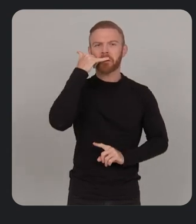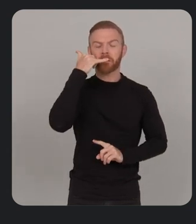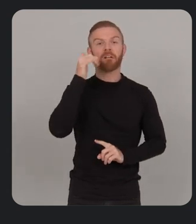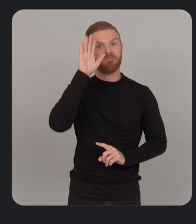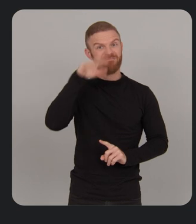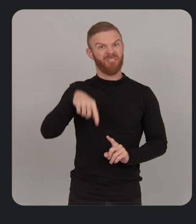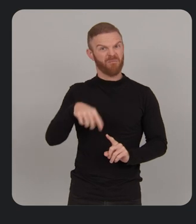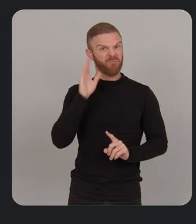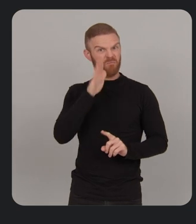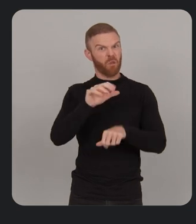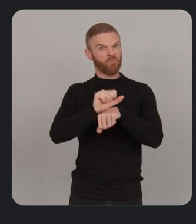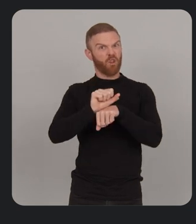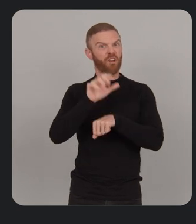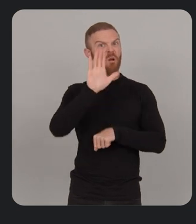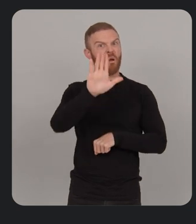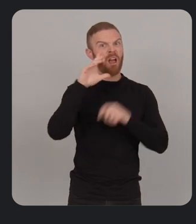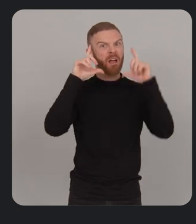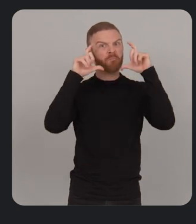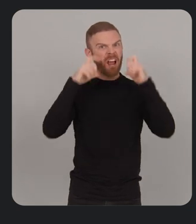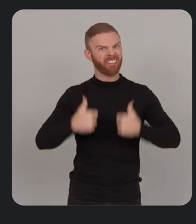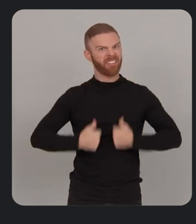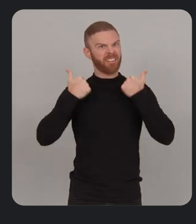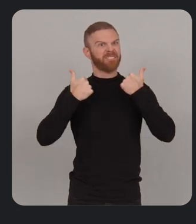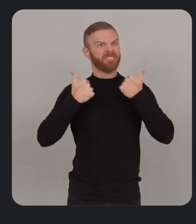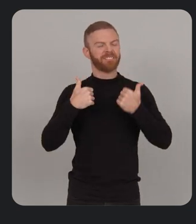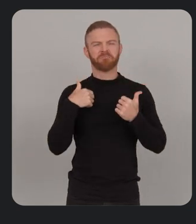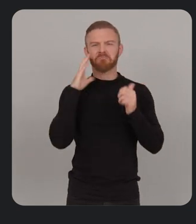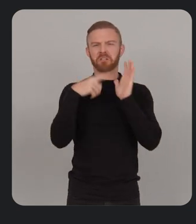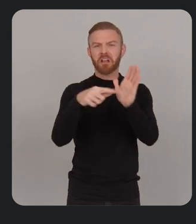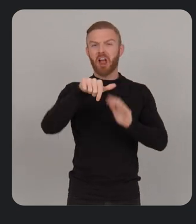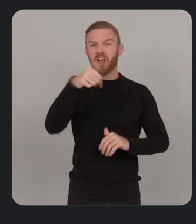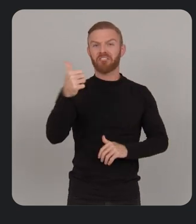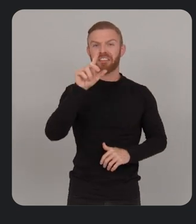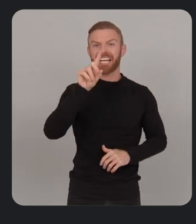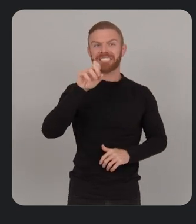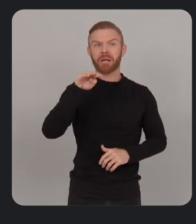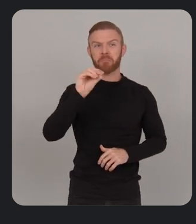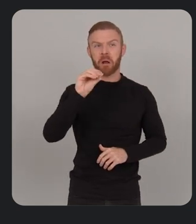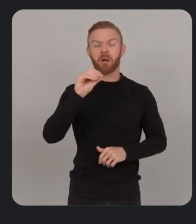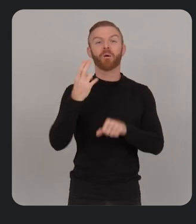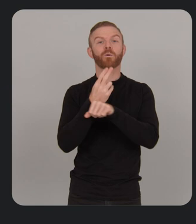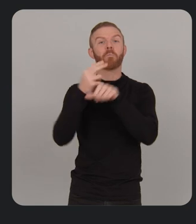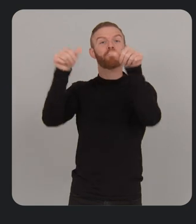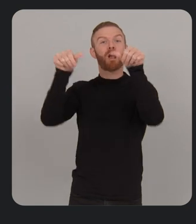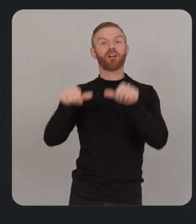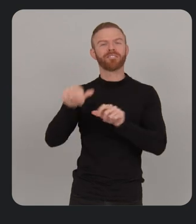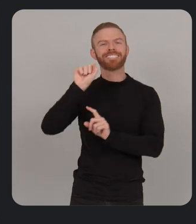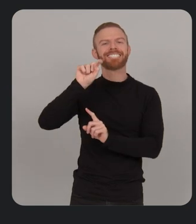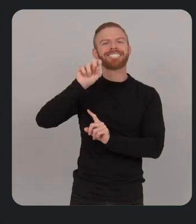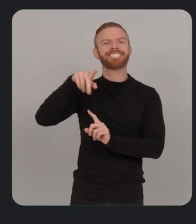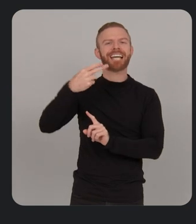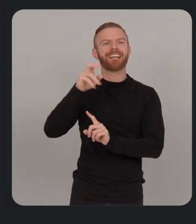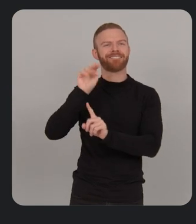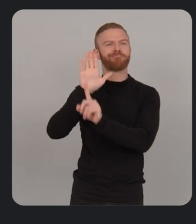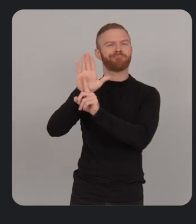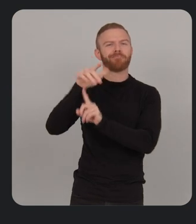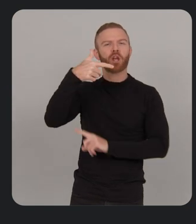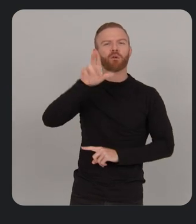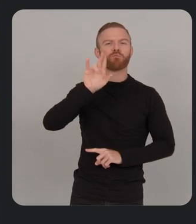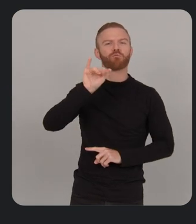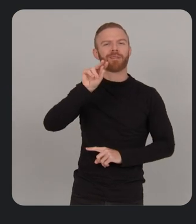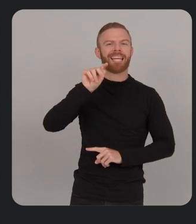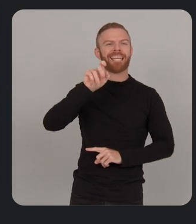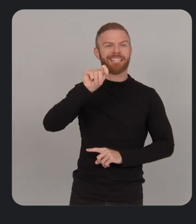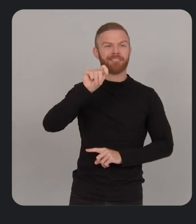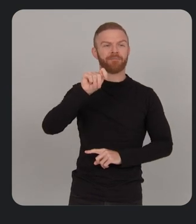live in your camera too. So let's try it with another live demo on this poster of Stephens Quintet. So I'm